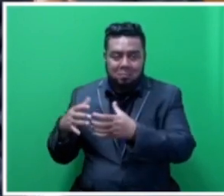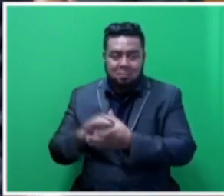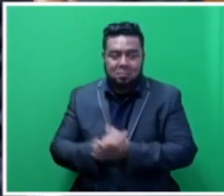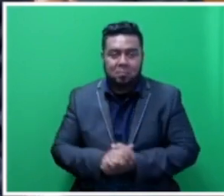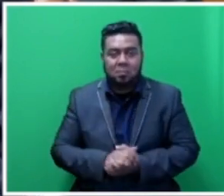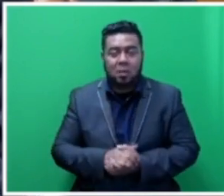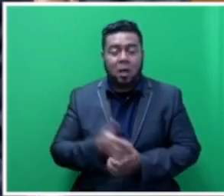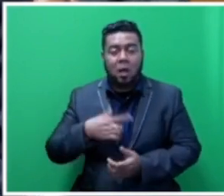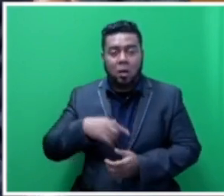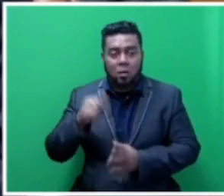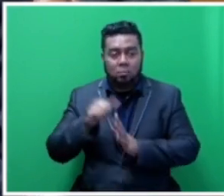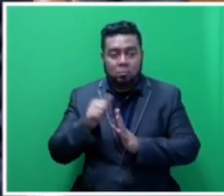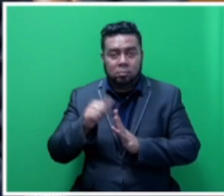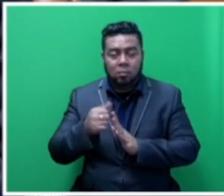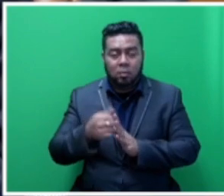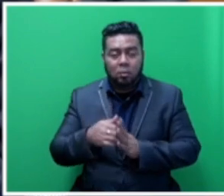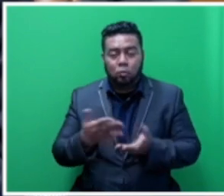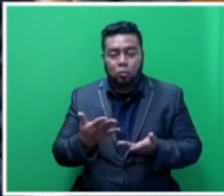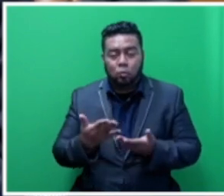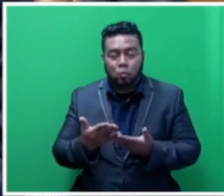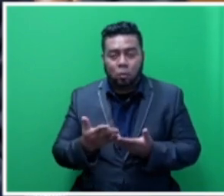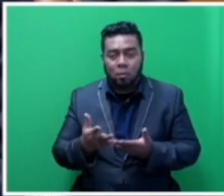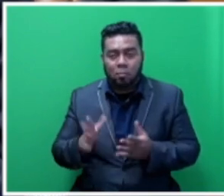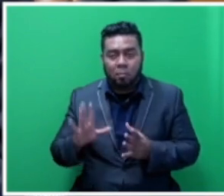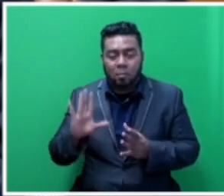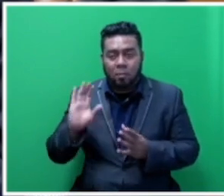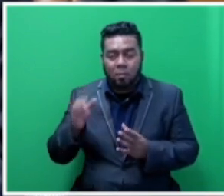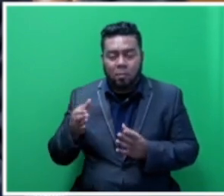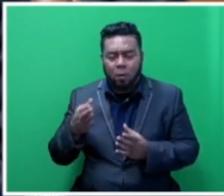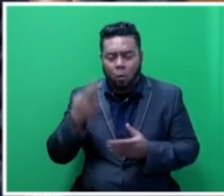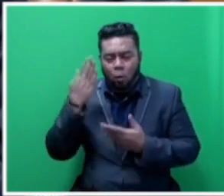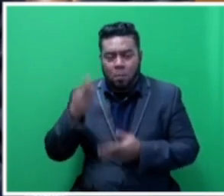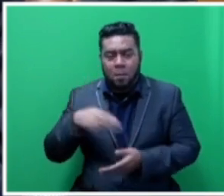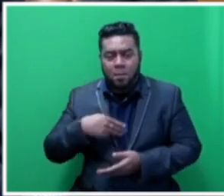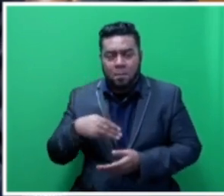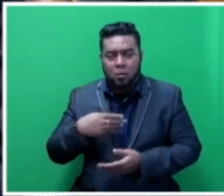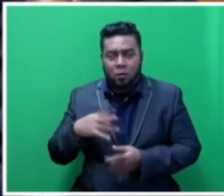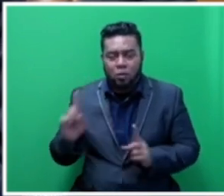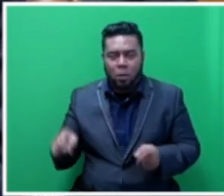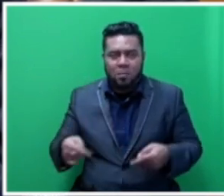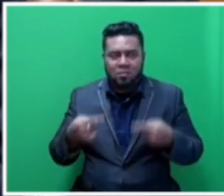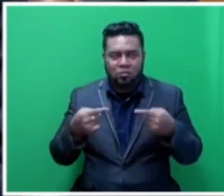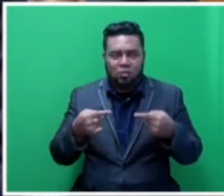I also acknowledge the presence of the Honourable members of the Opposition.